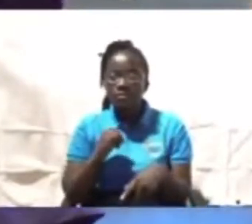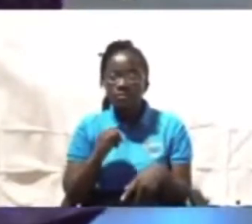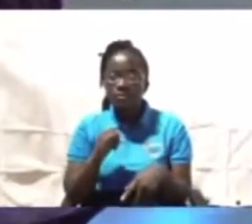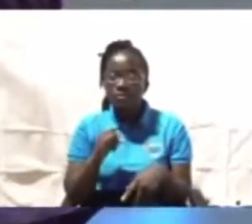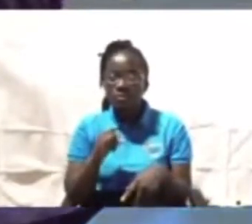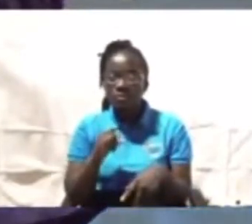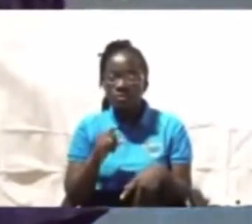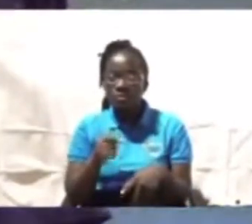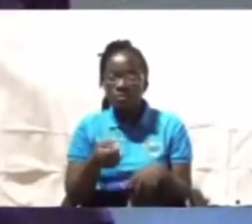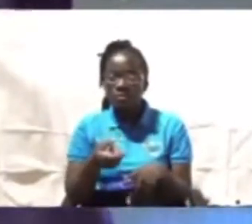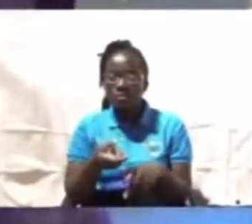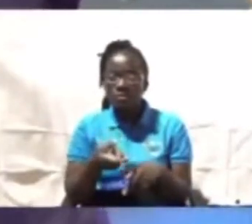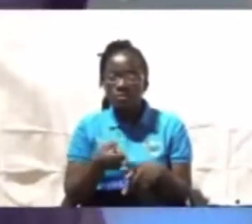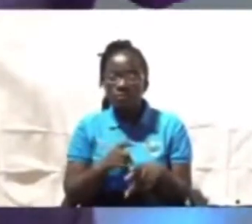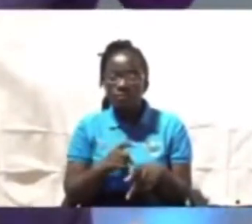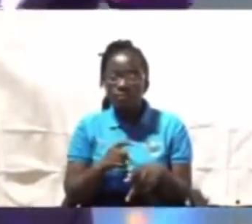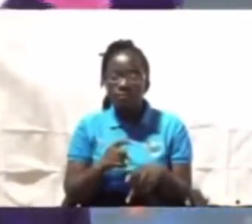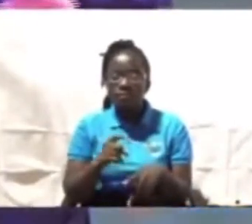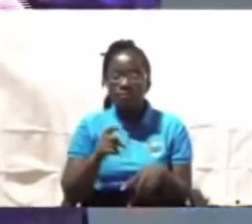volta na fu wingina